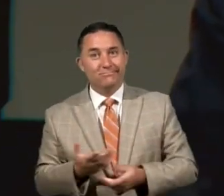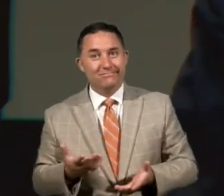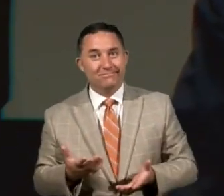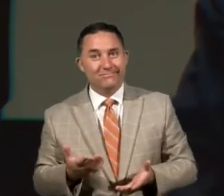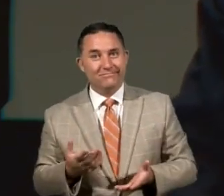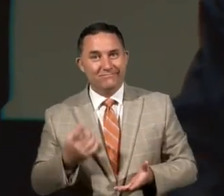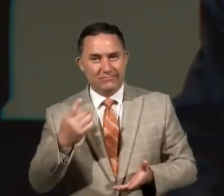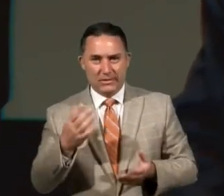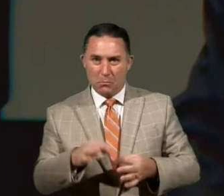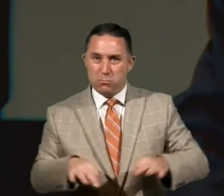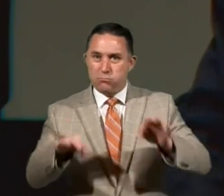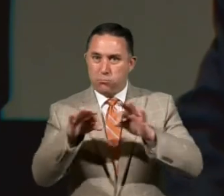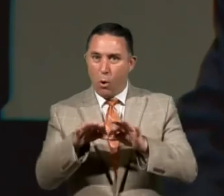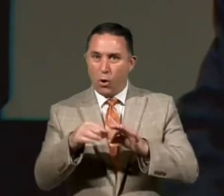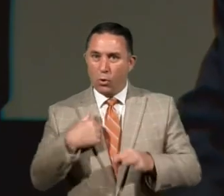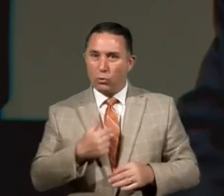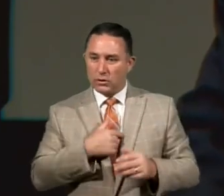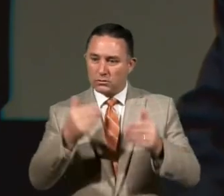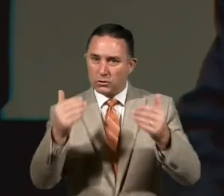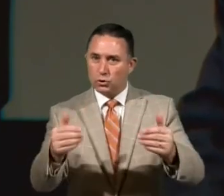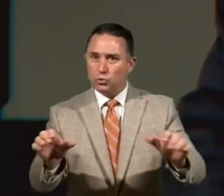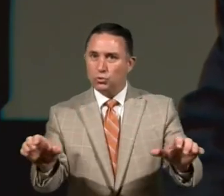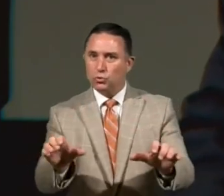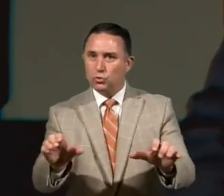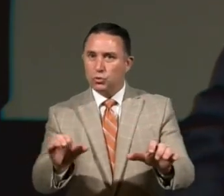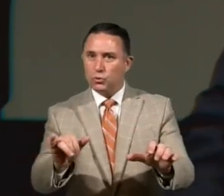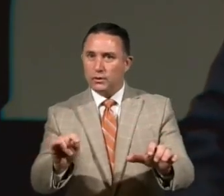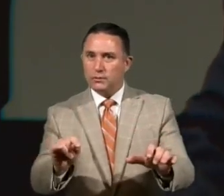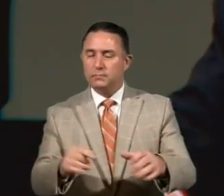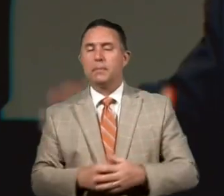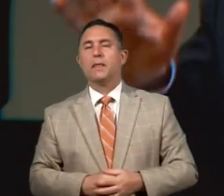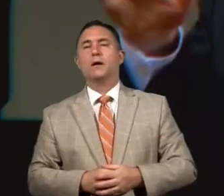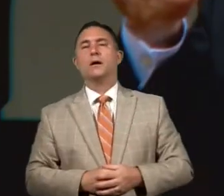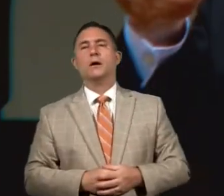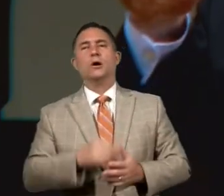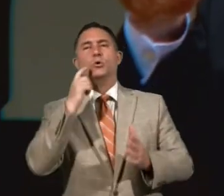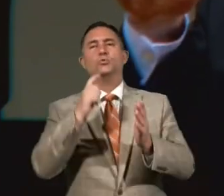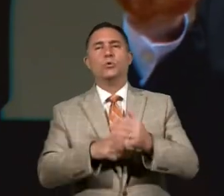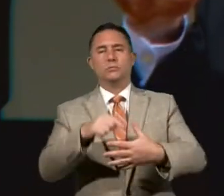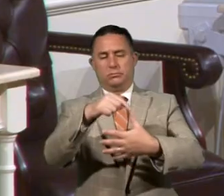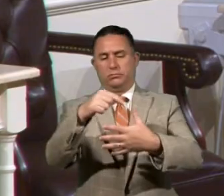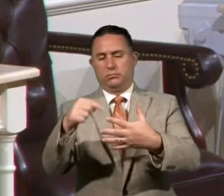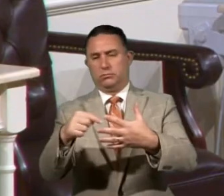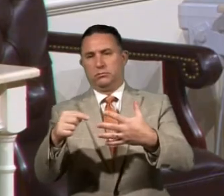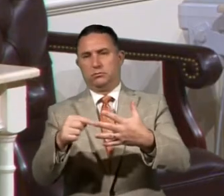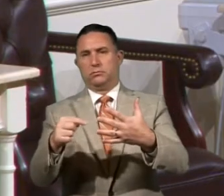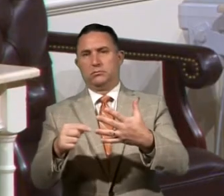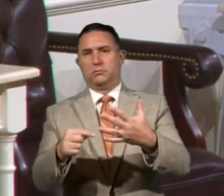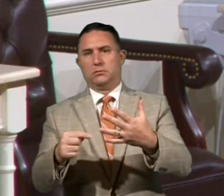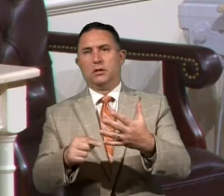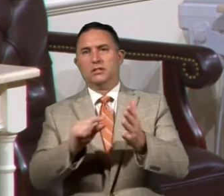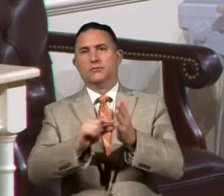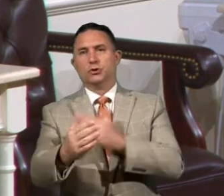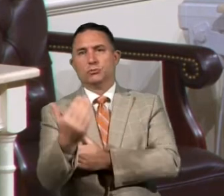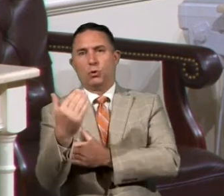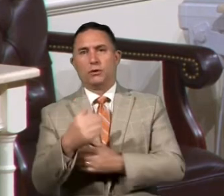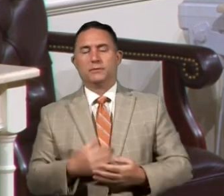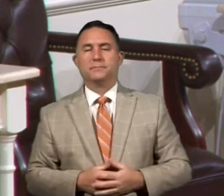That's why it's so critical that we do it. Now, I want you to look at the five things in this verse this